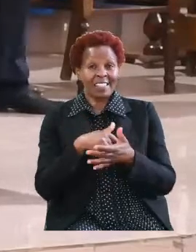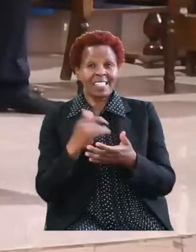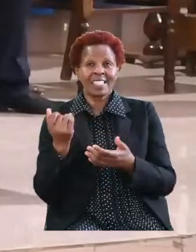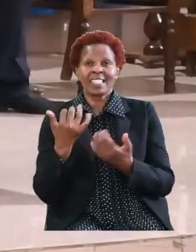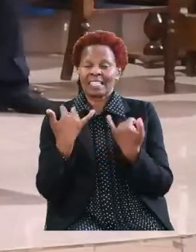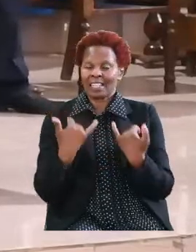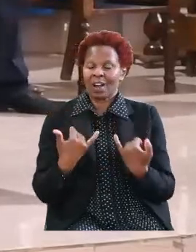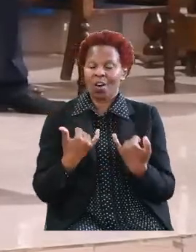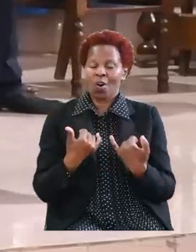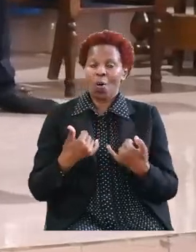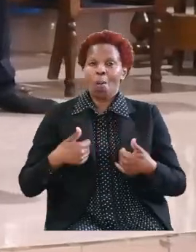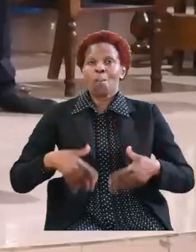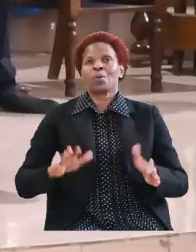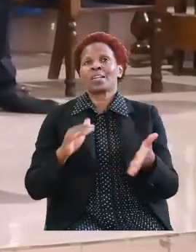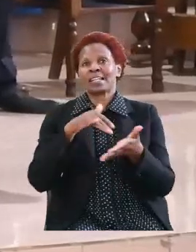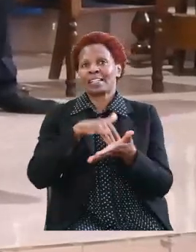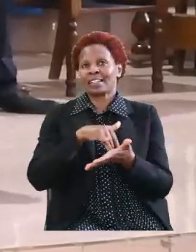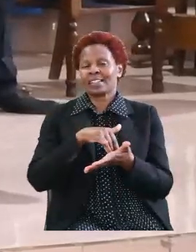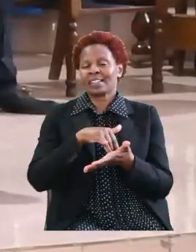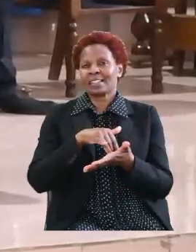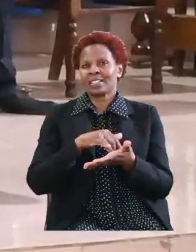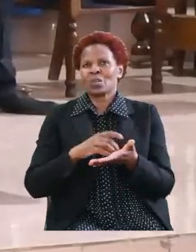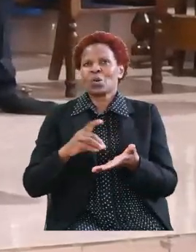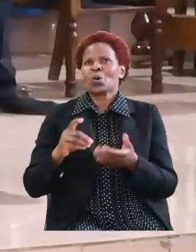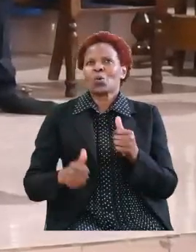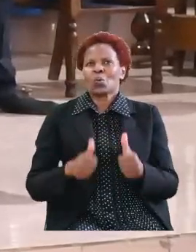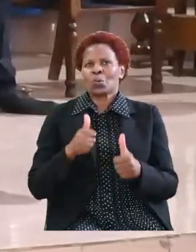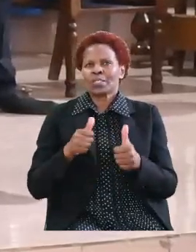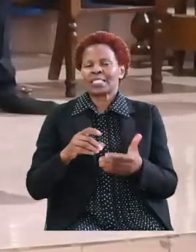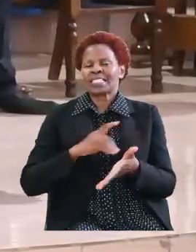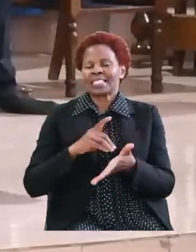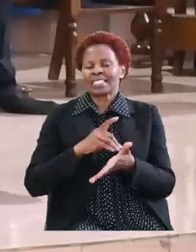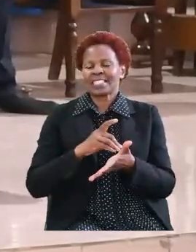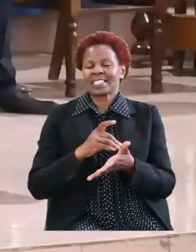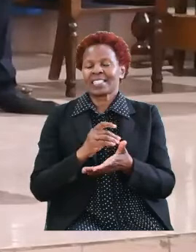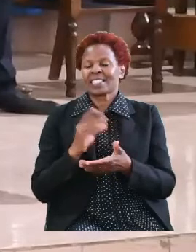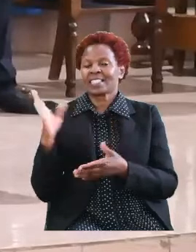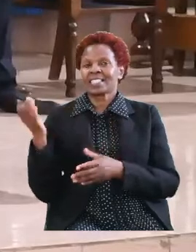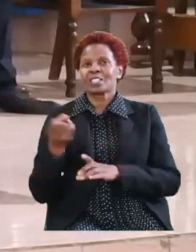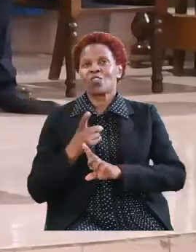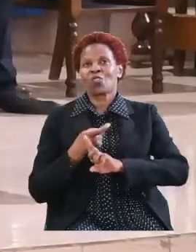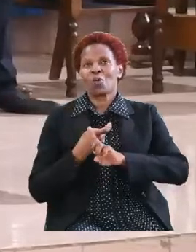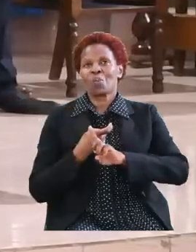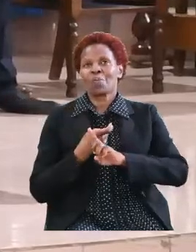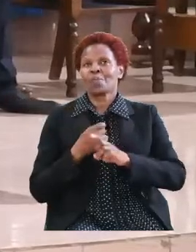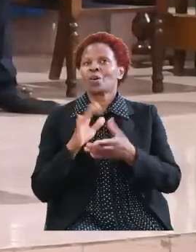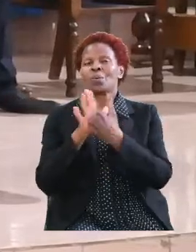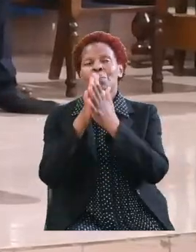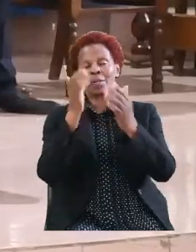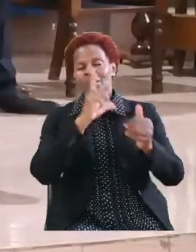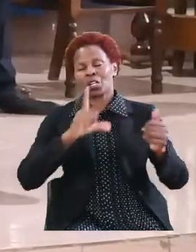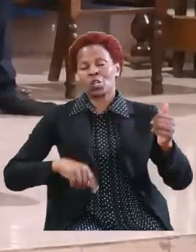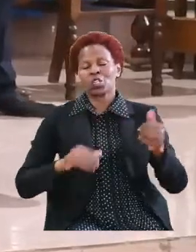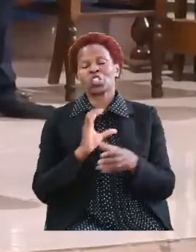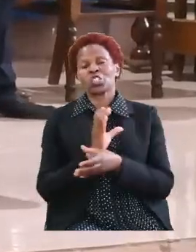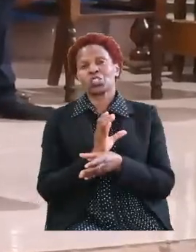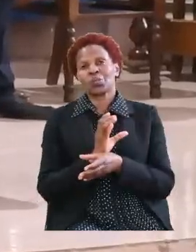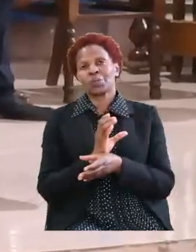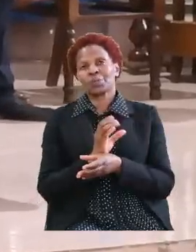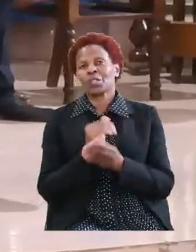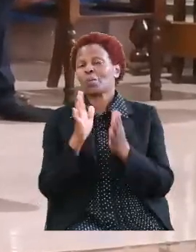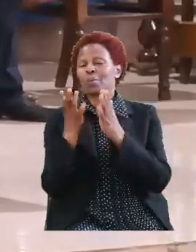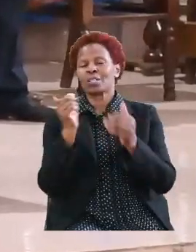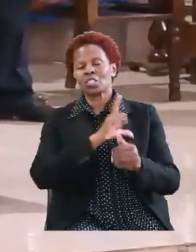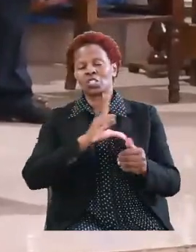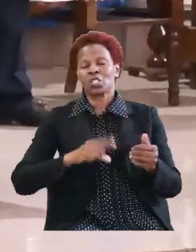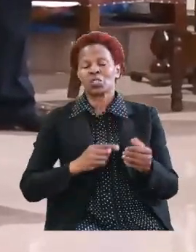again, and if you belong to a district, which district it is. You can turn around. Praise God, church. Amen. Praise